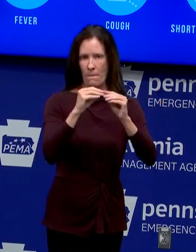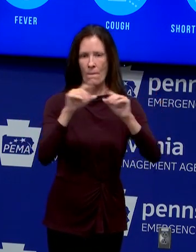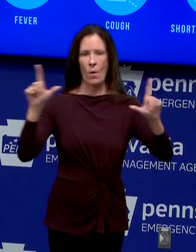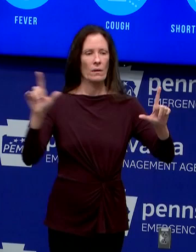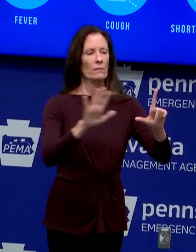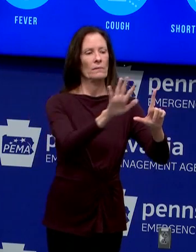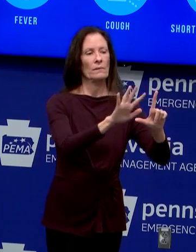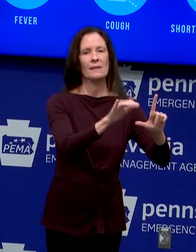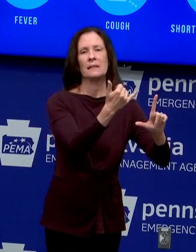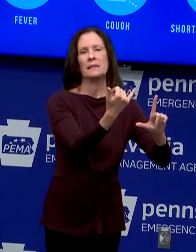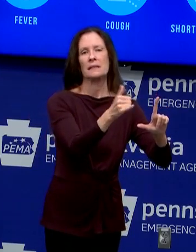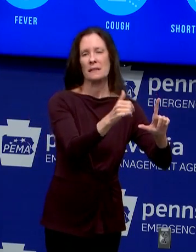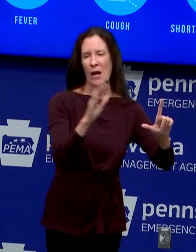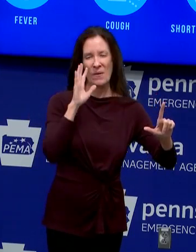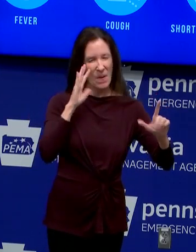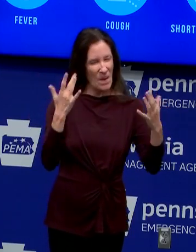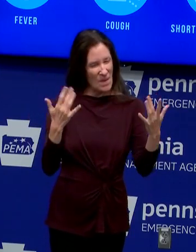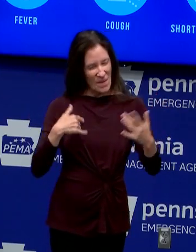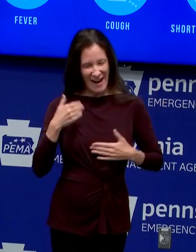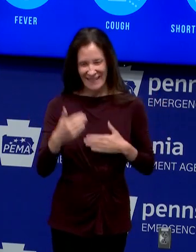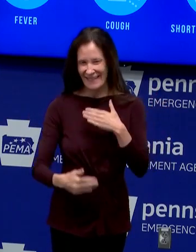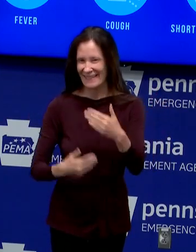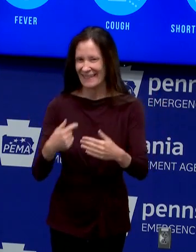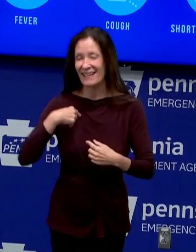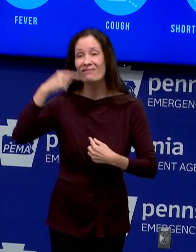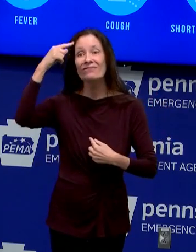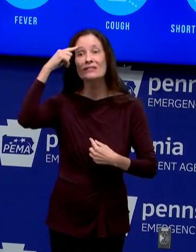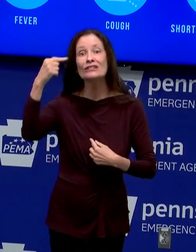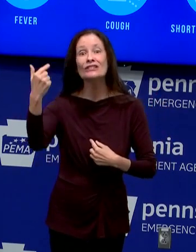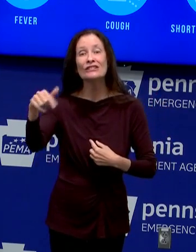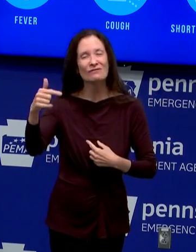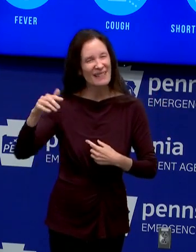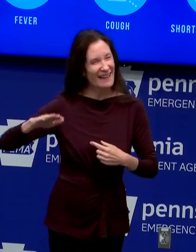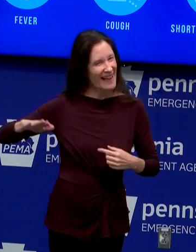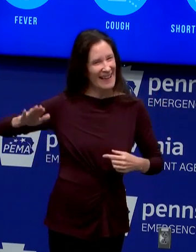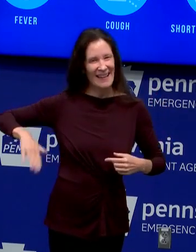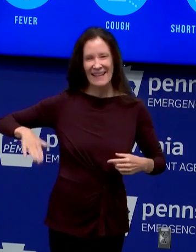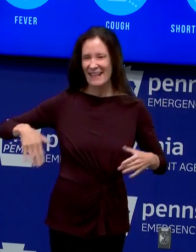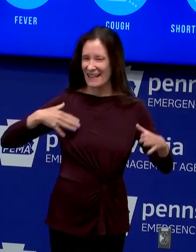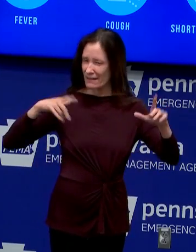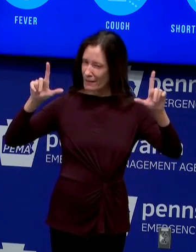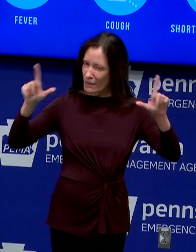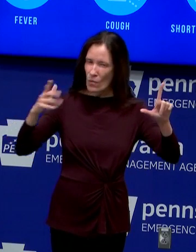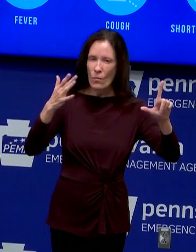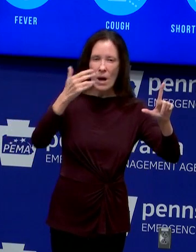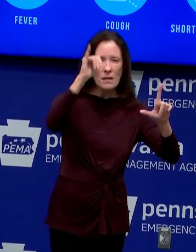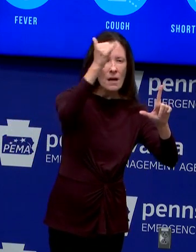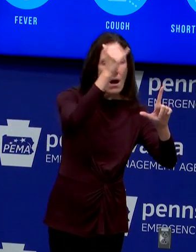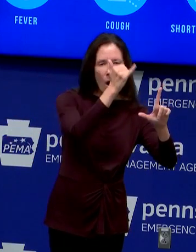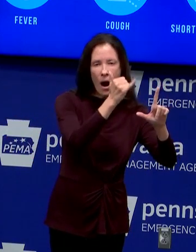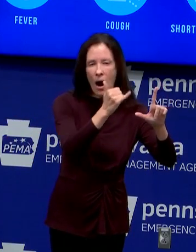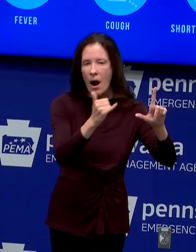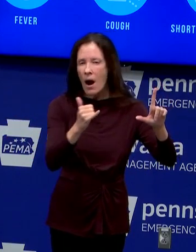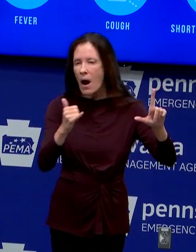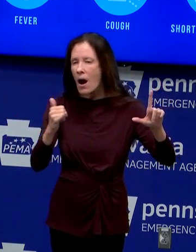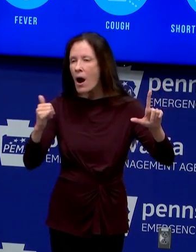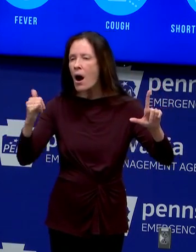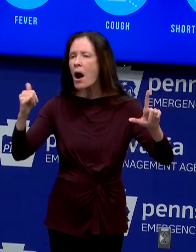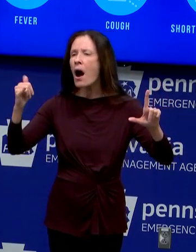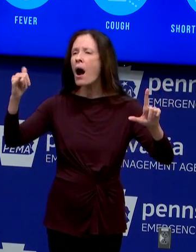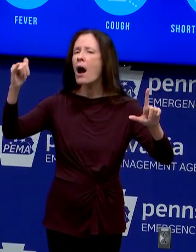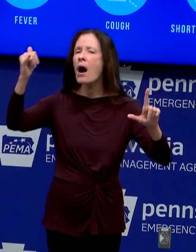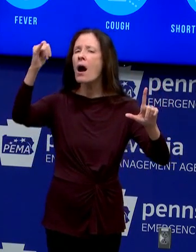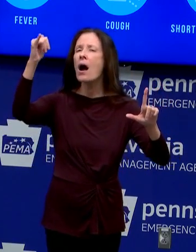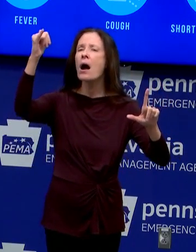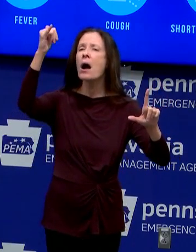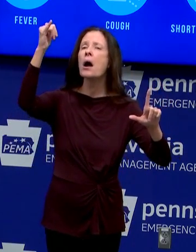other criteria for counties to go from red to yellow. And as we're working on that, we'll start to think about what would be necessary to go from yellow